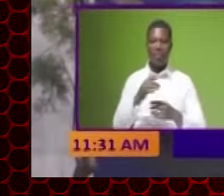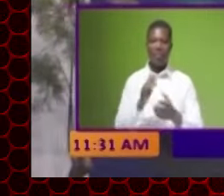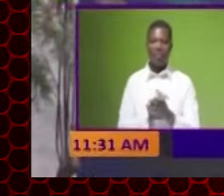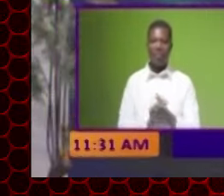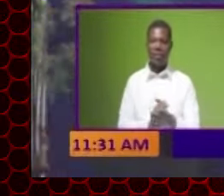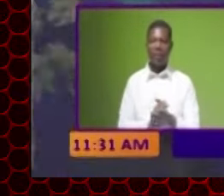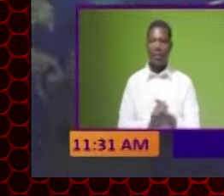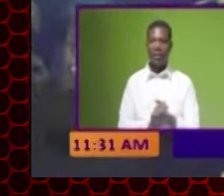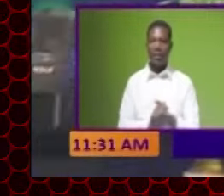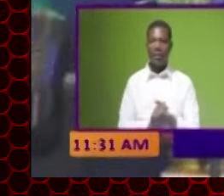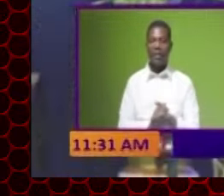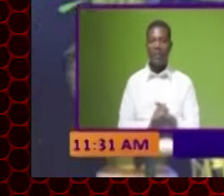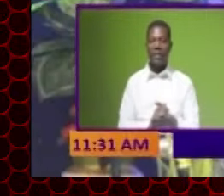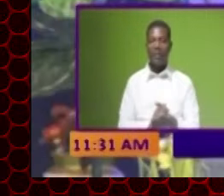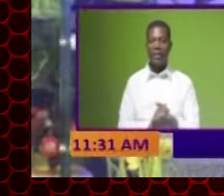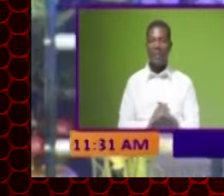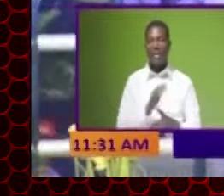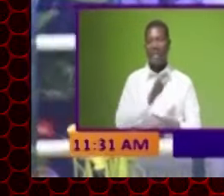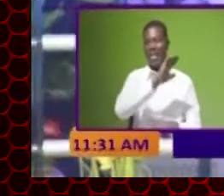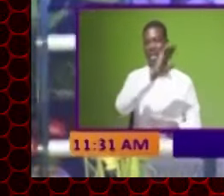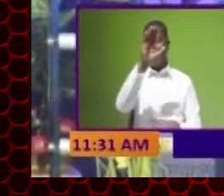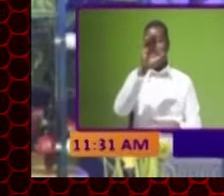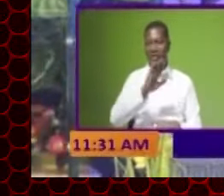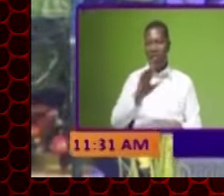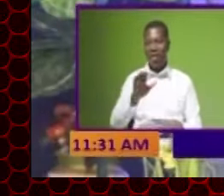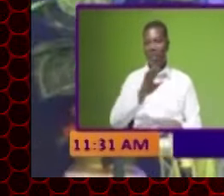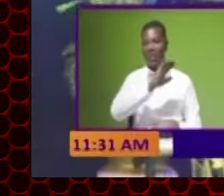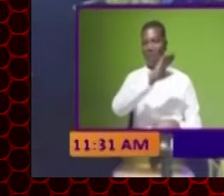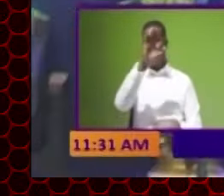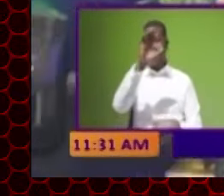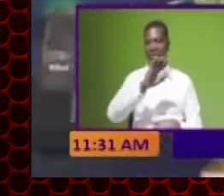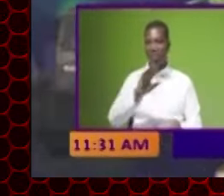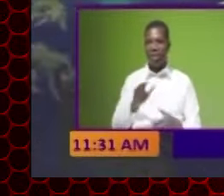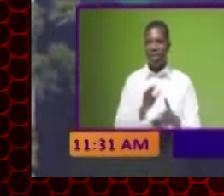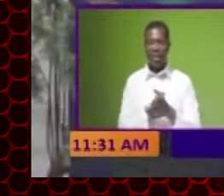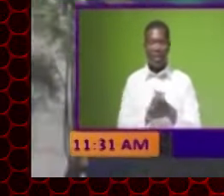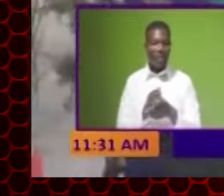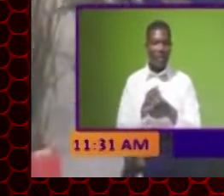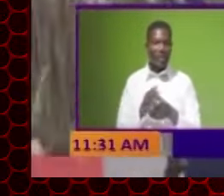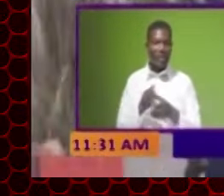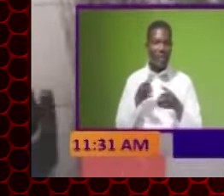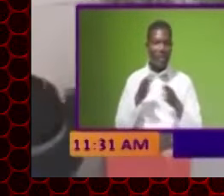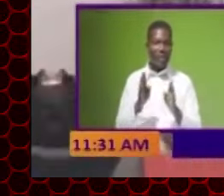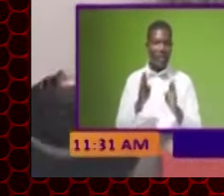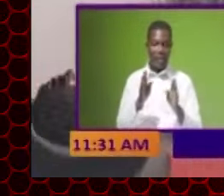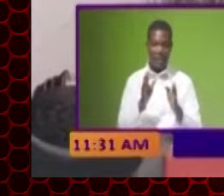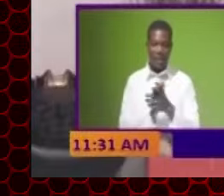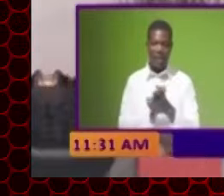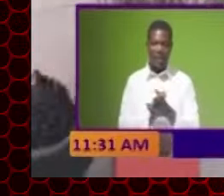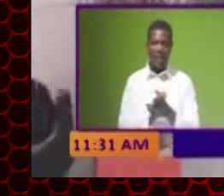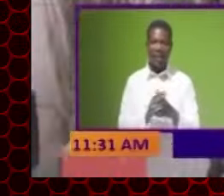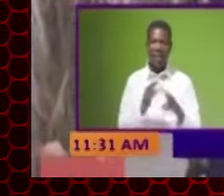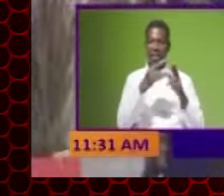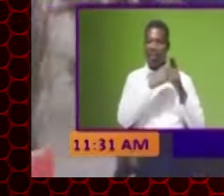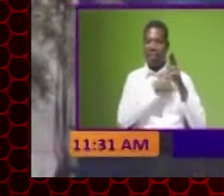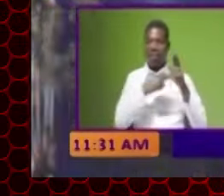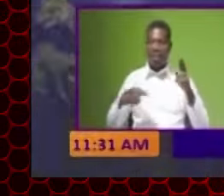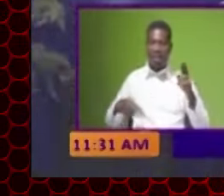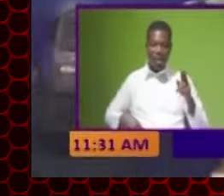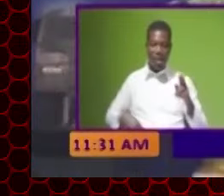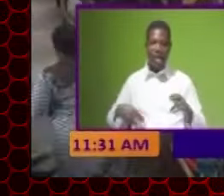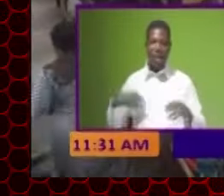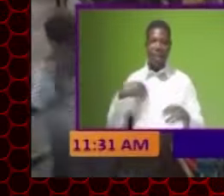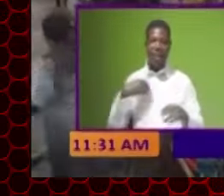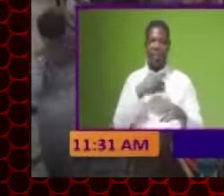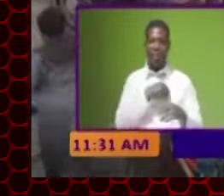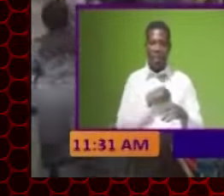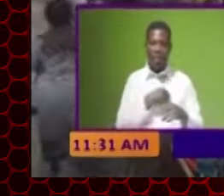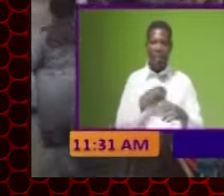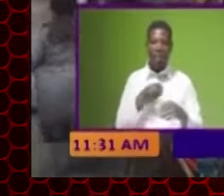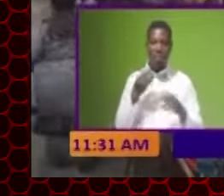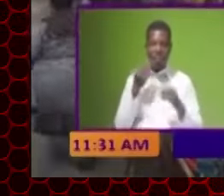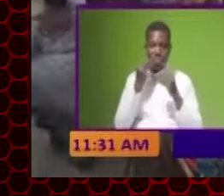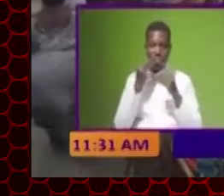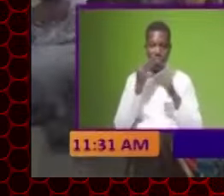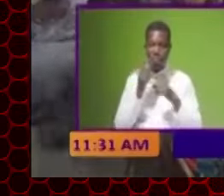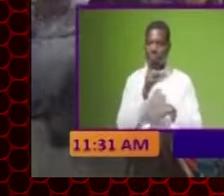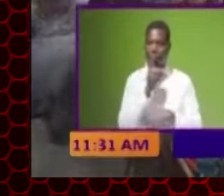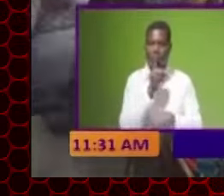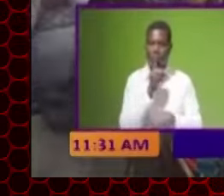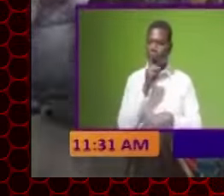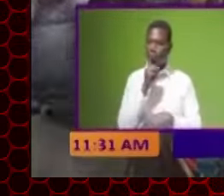Ma Philadelphia dishebiara nyashe ha mo biara mfa. Philadelphia man animun